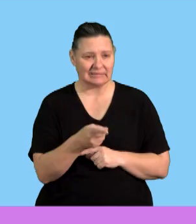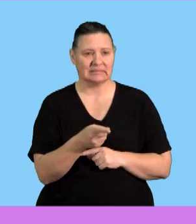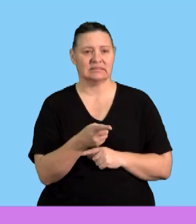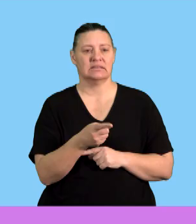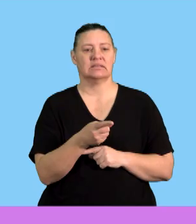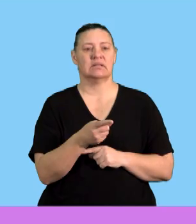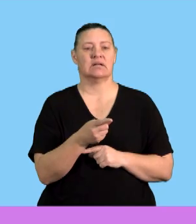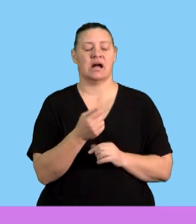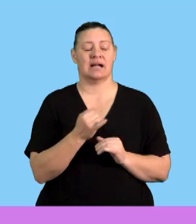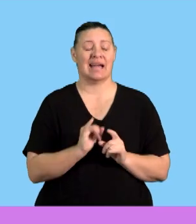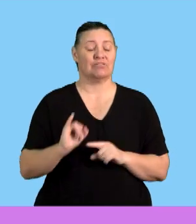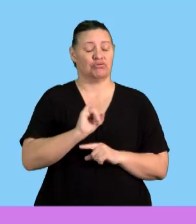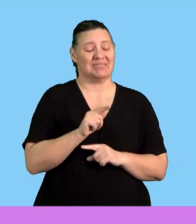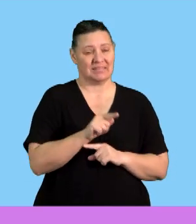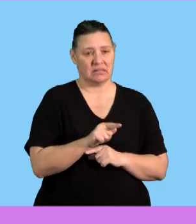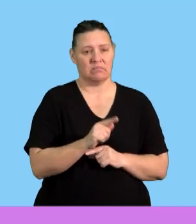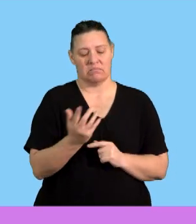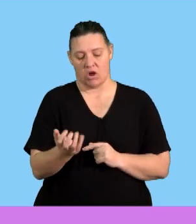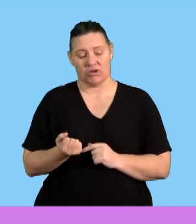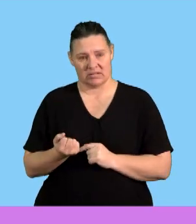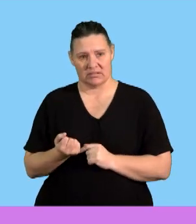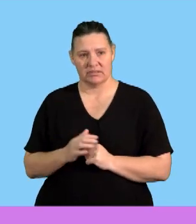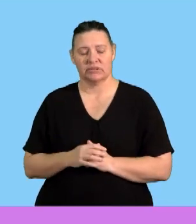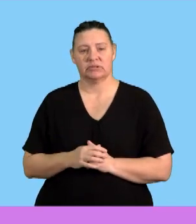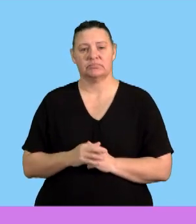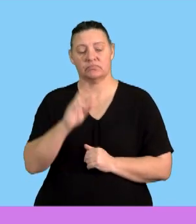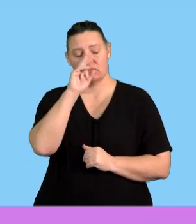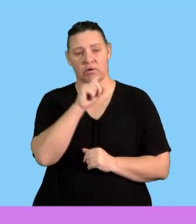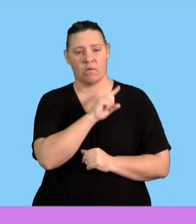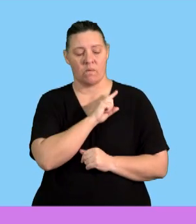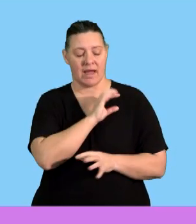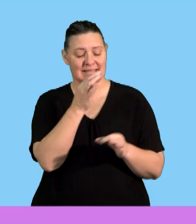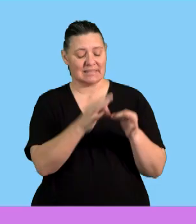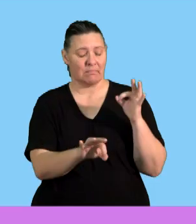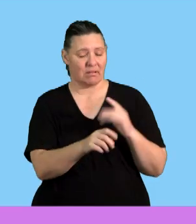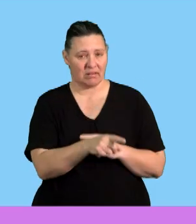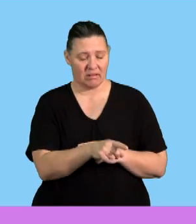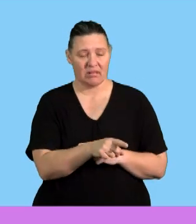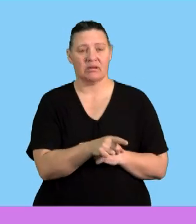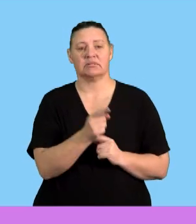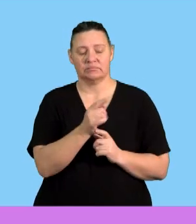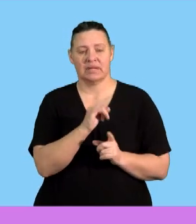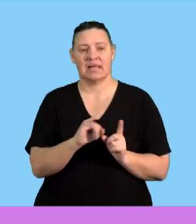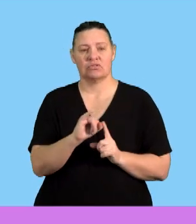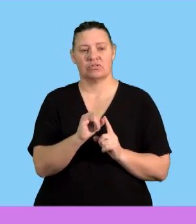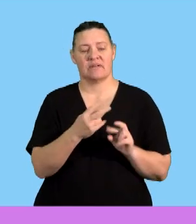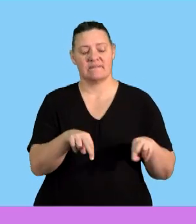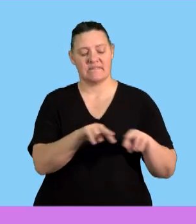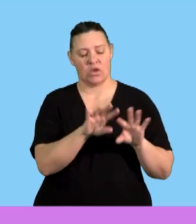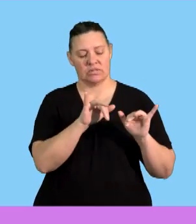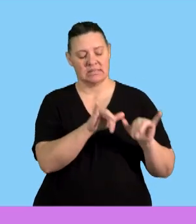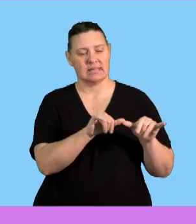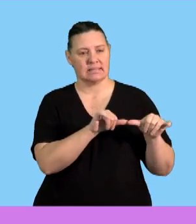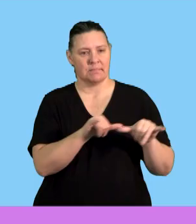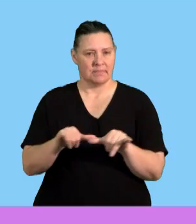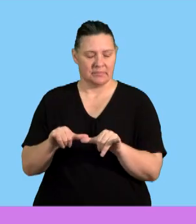Calculate the amount of interest that she will earn. So remember, because it's simple interest, my interest value